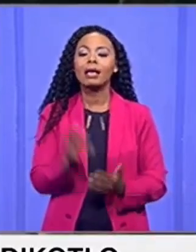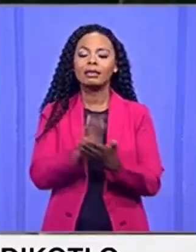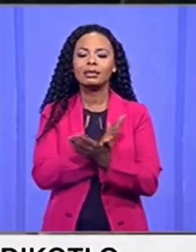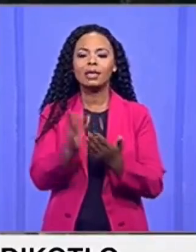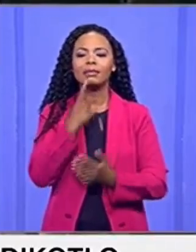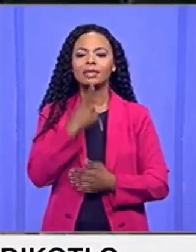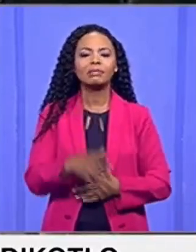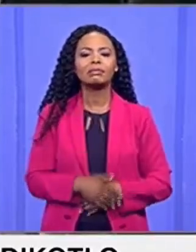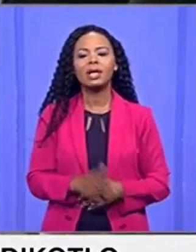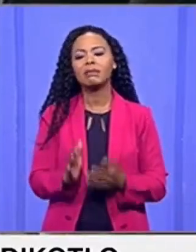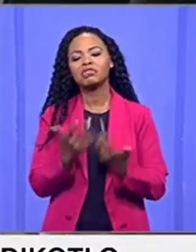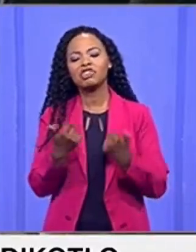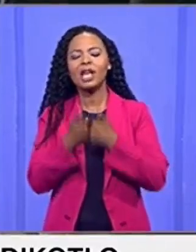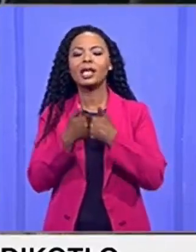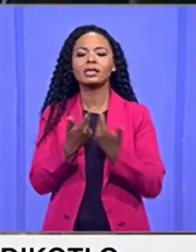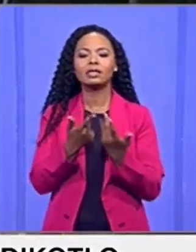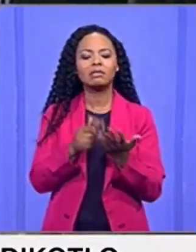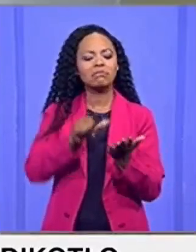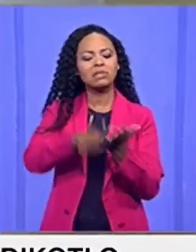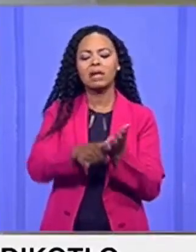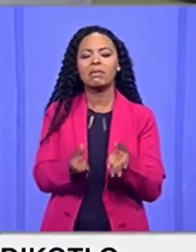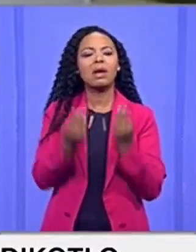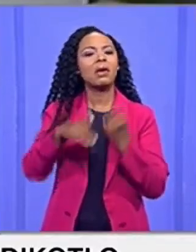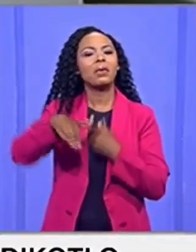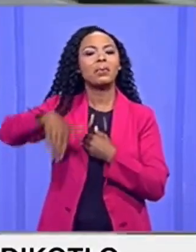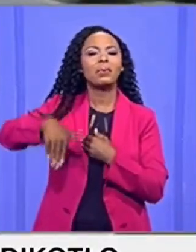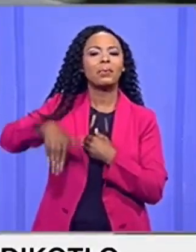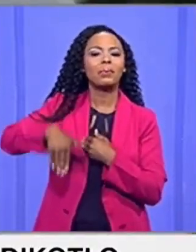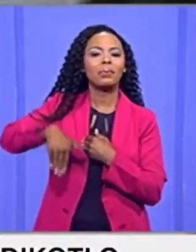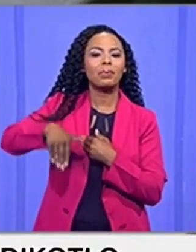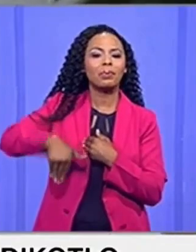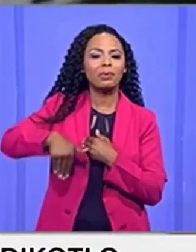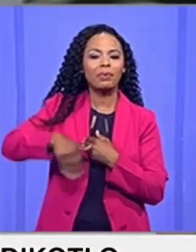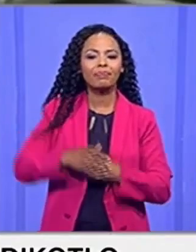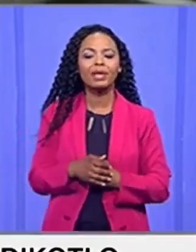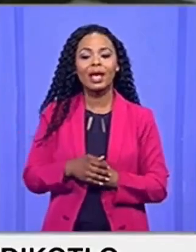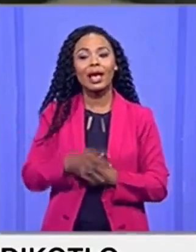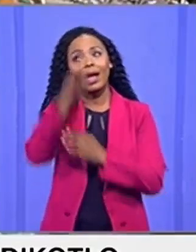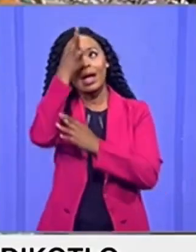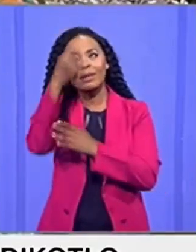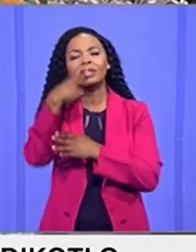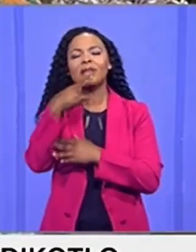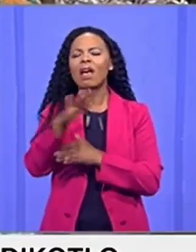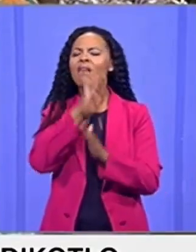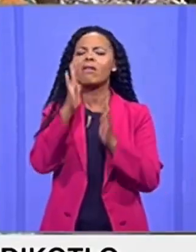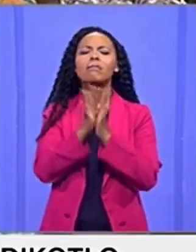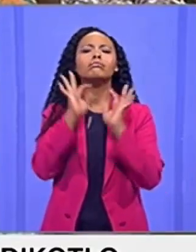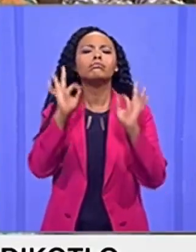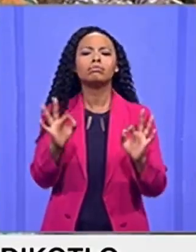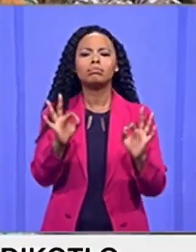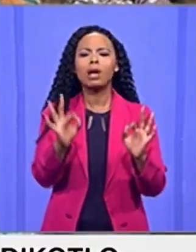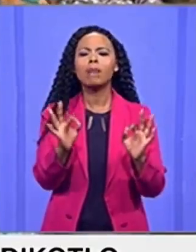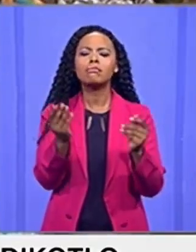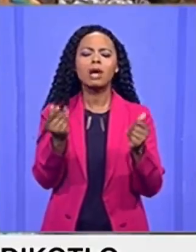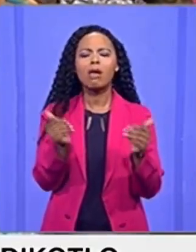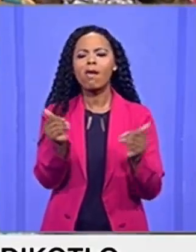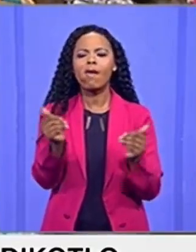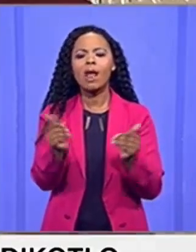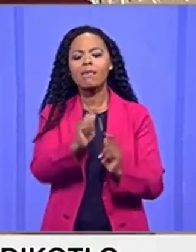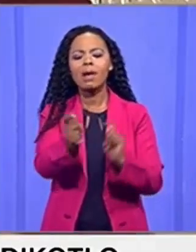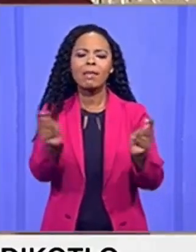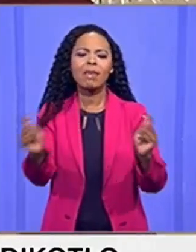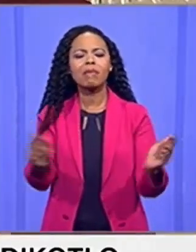kgaratlhela go bona madi a bone. Puso e gateletse gore mathata otlhe a tsamaiso a rarabolotswe le gore madi a thuso a